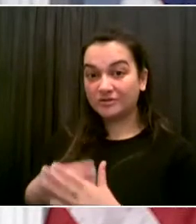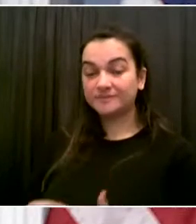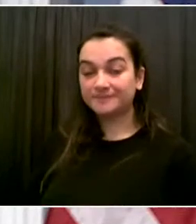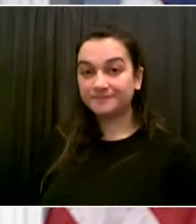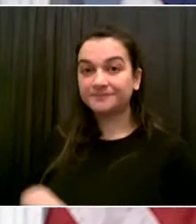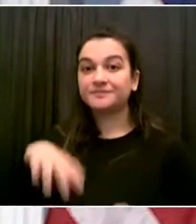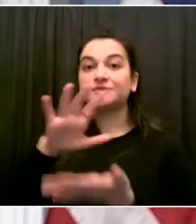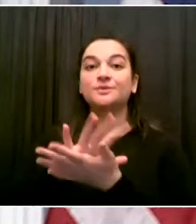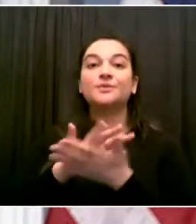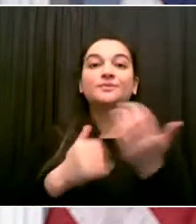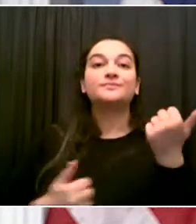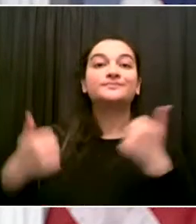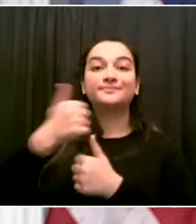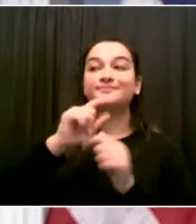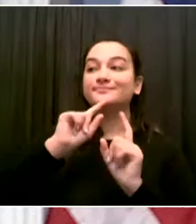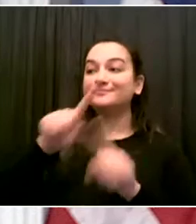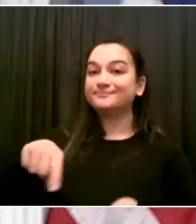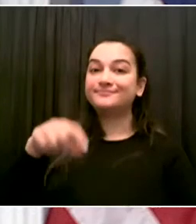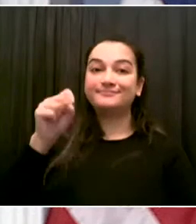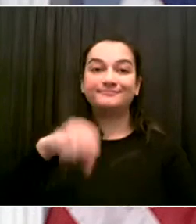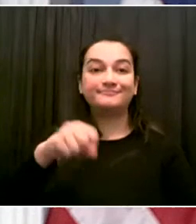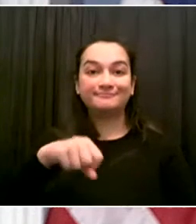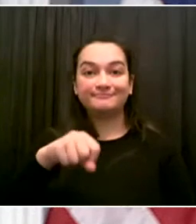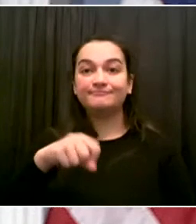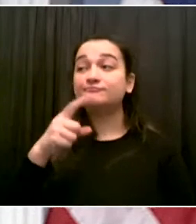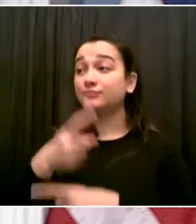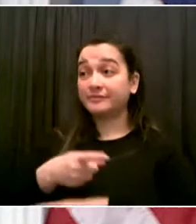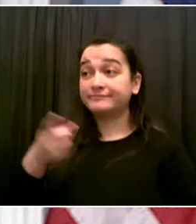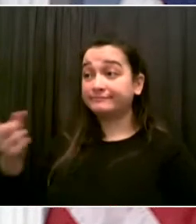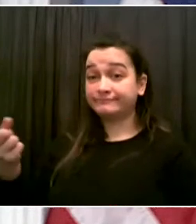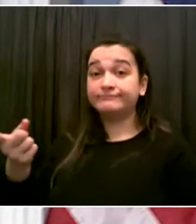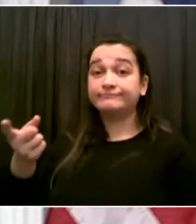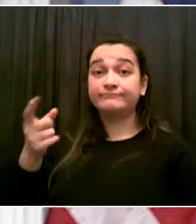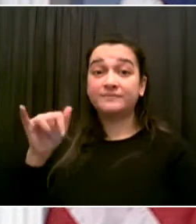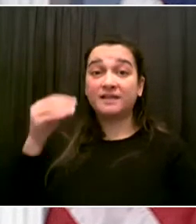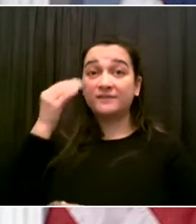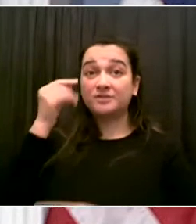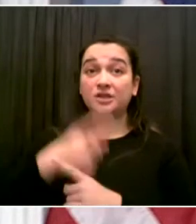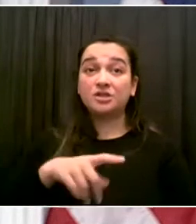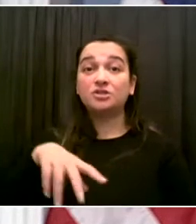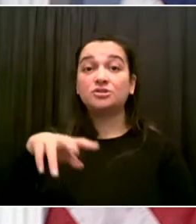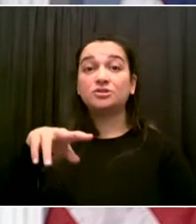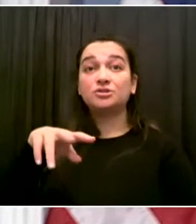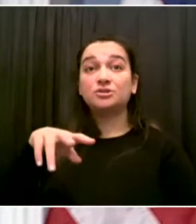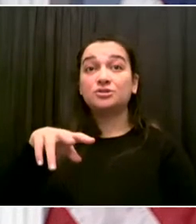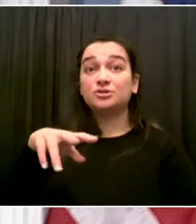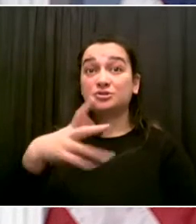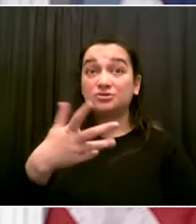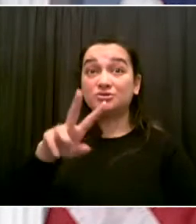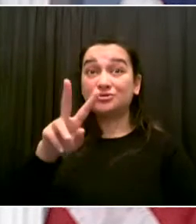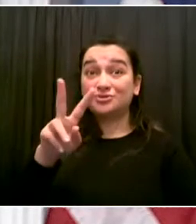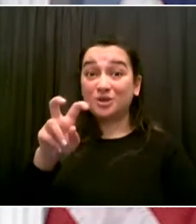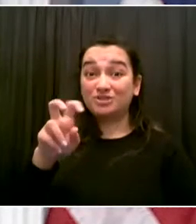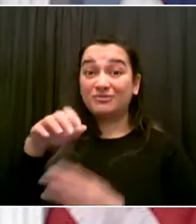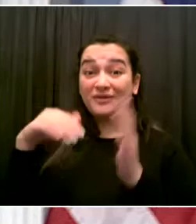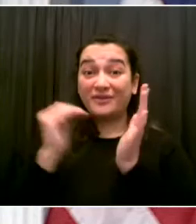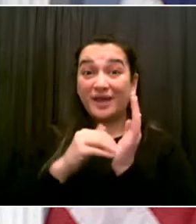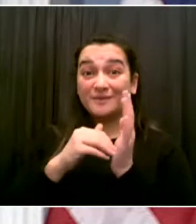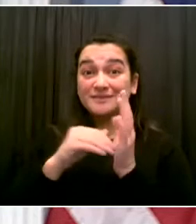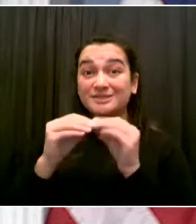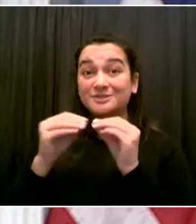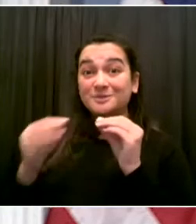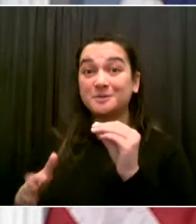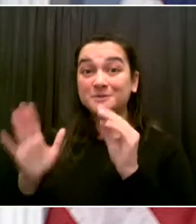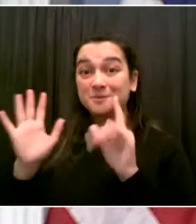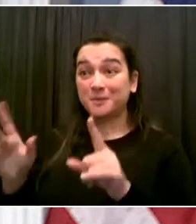we could do 200,000. We could do more if families are interested in being a part of the program. And we just want to encourage families to really